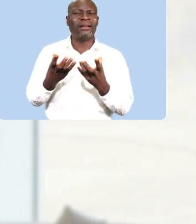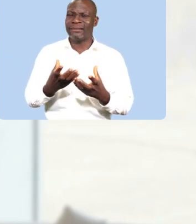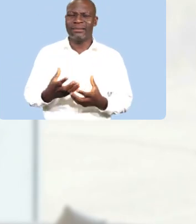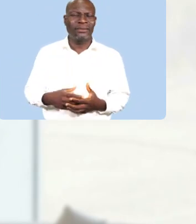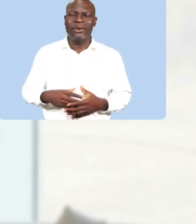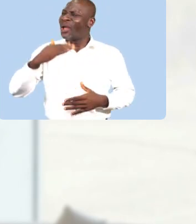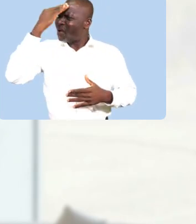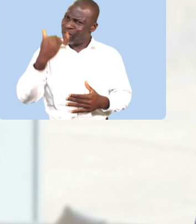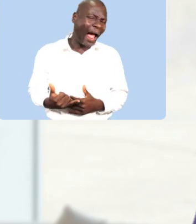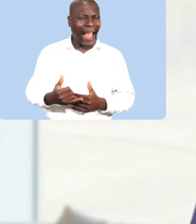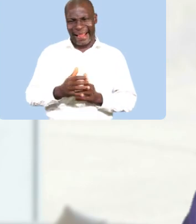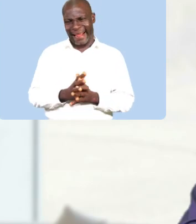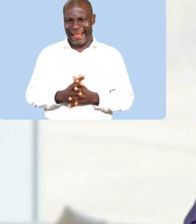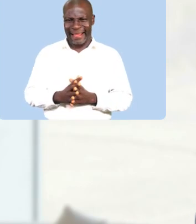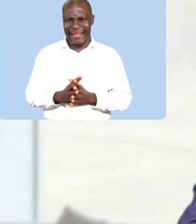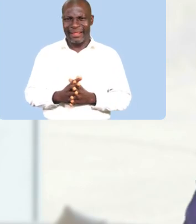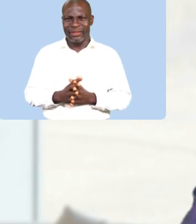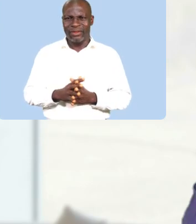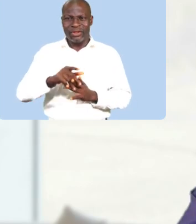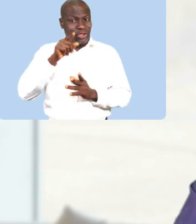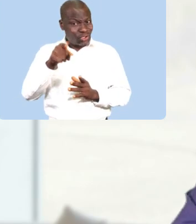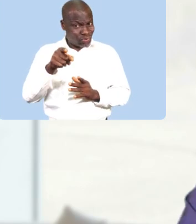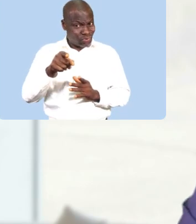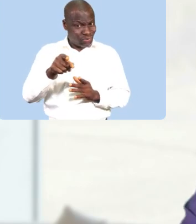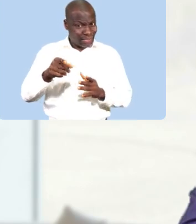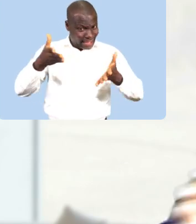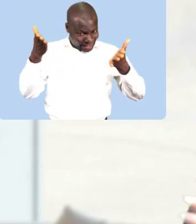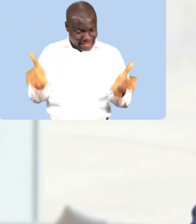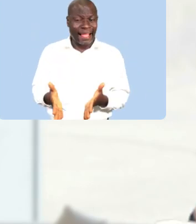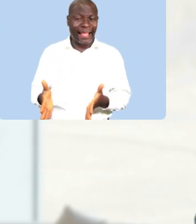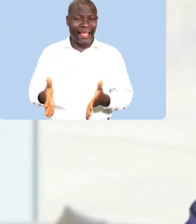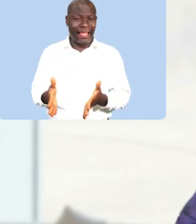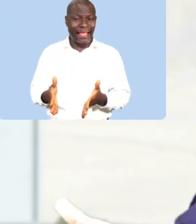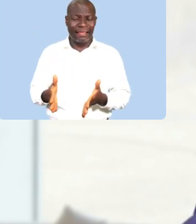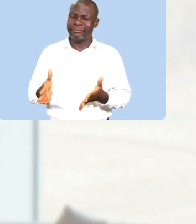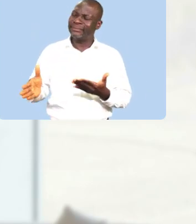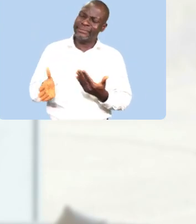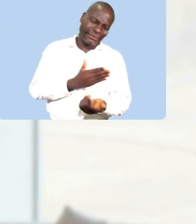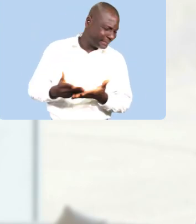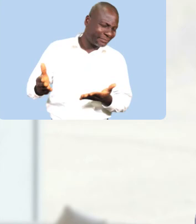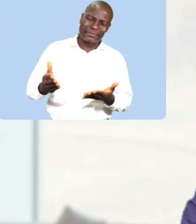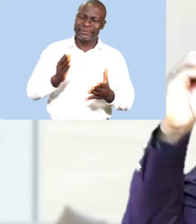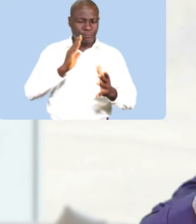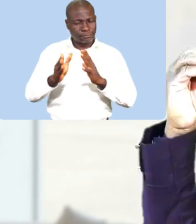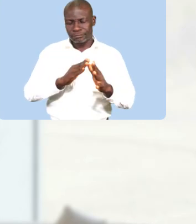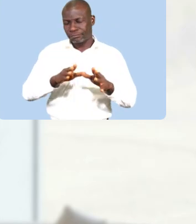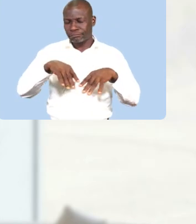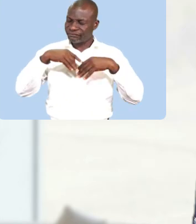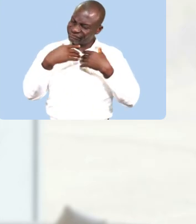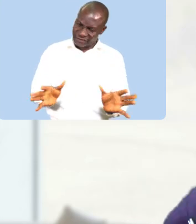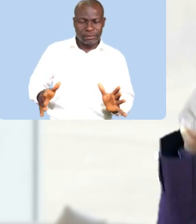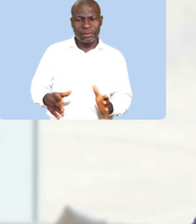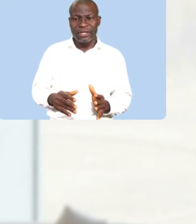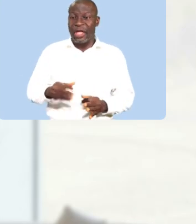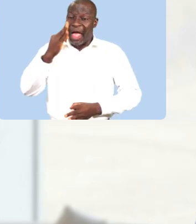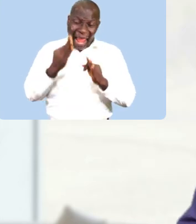boyen sa bi bini hu say ya kan sika say pa na ne homo anyina na sore na say ya sika samo a asebo